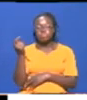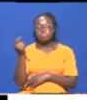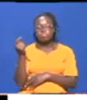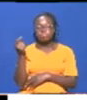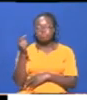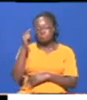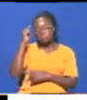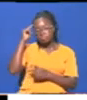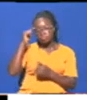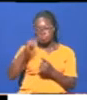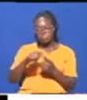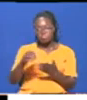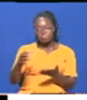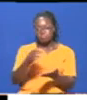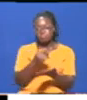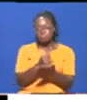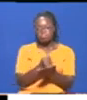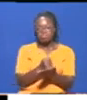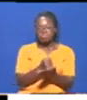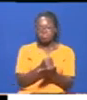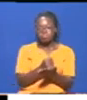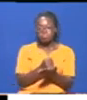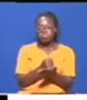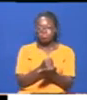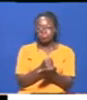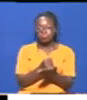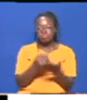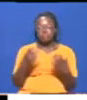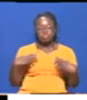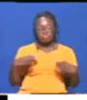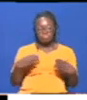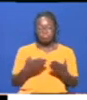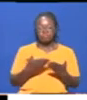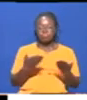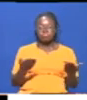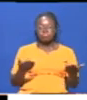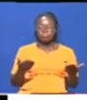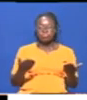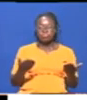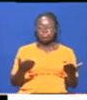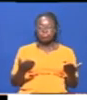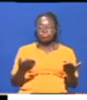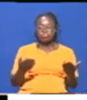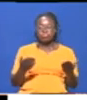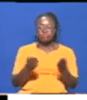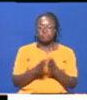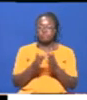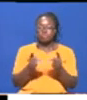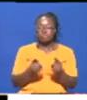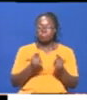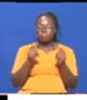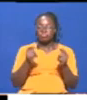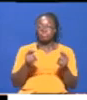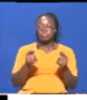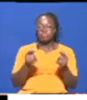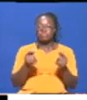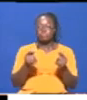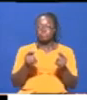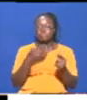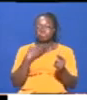would be to employ the local people and the local talented. So we would need number of